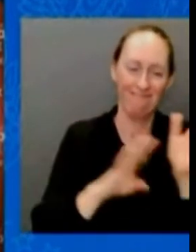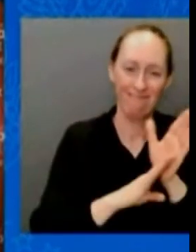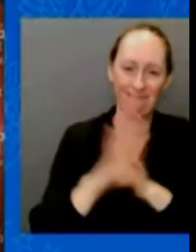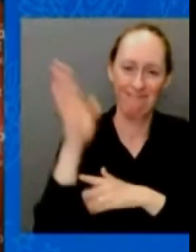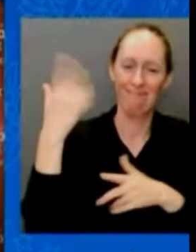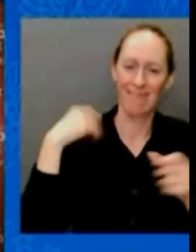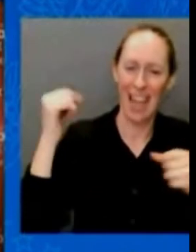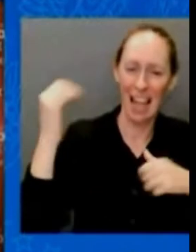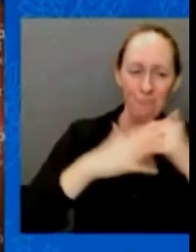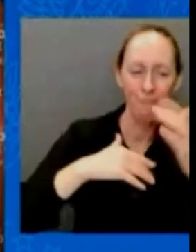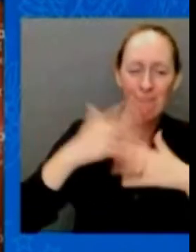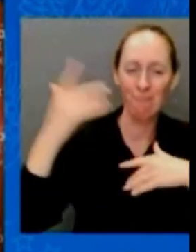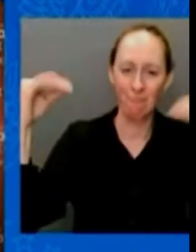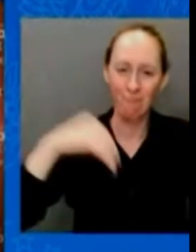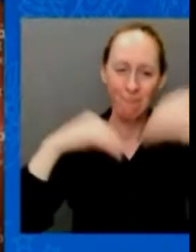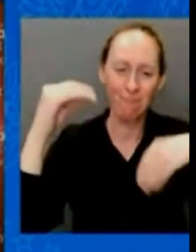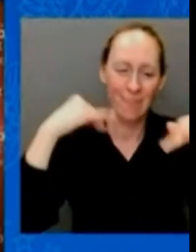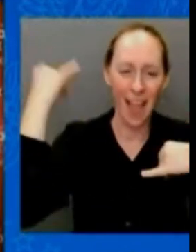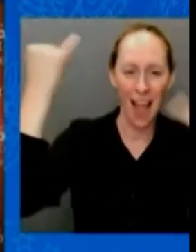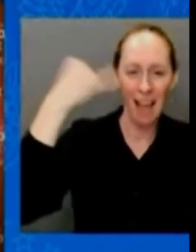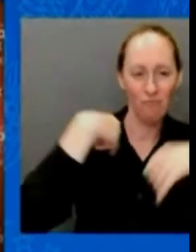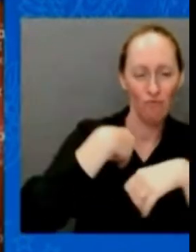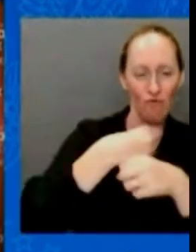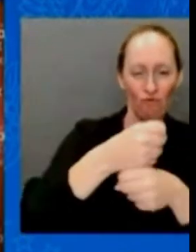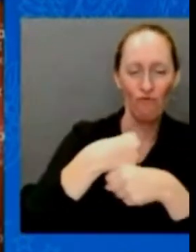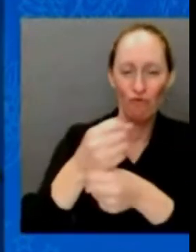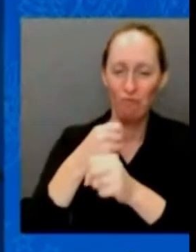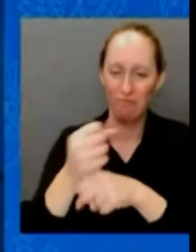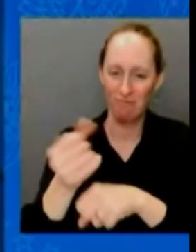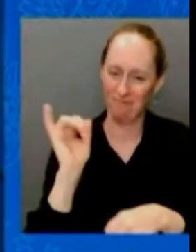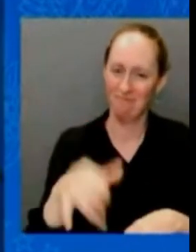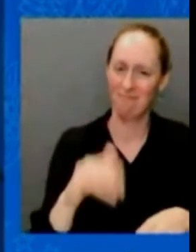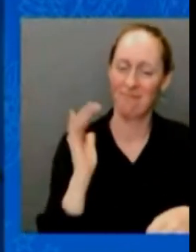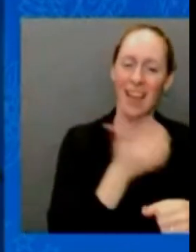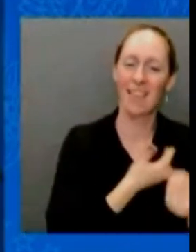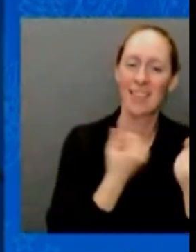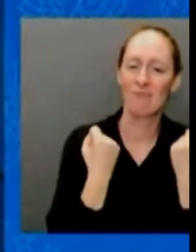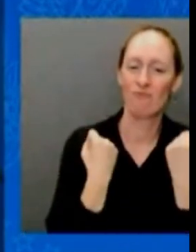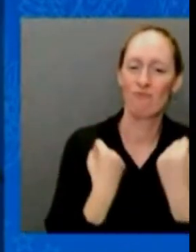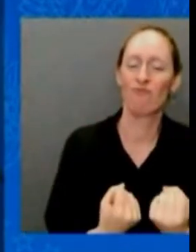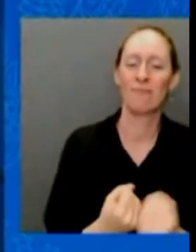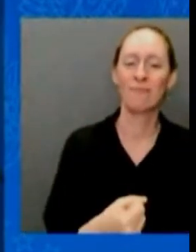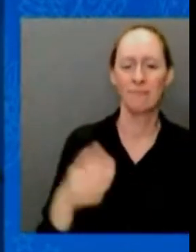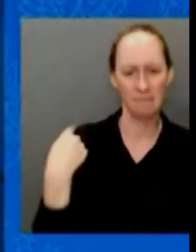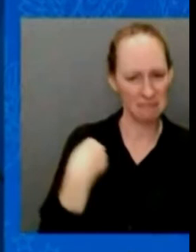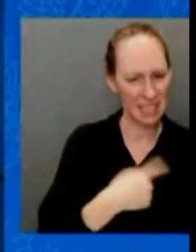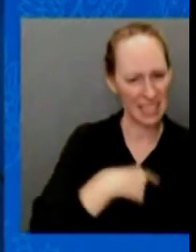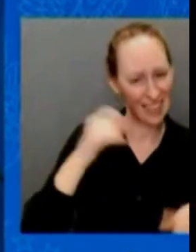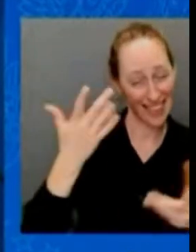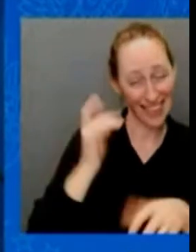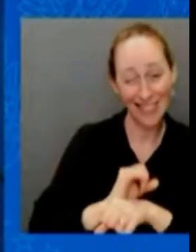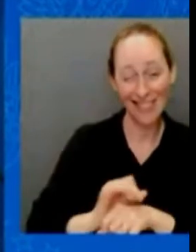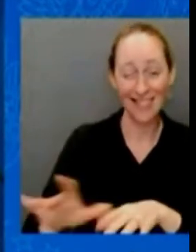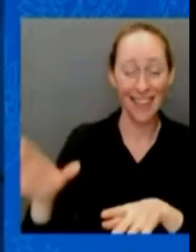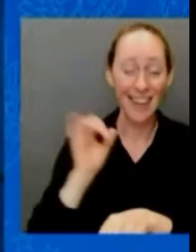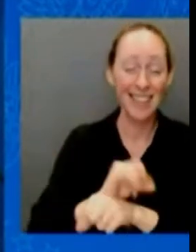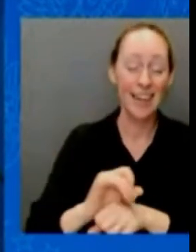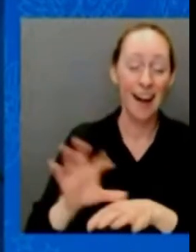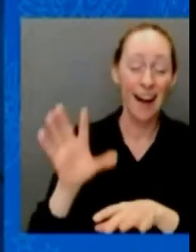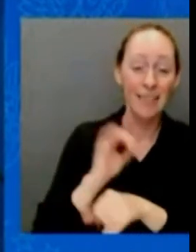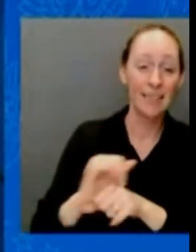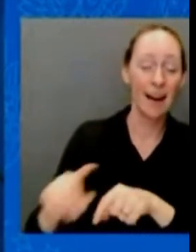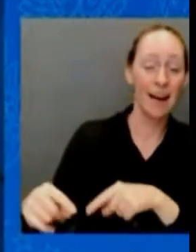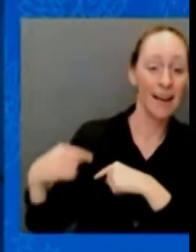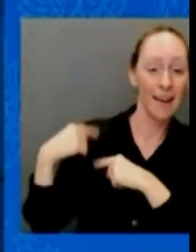And I knew we couldn't let this one go, and we worked hard, and I'm so grateful to have partnered with Chuck Schumer through every inch of this to get it